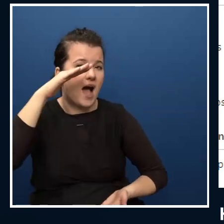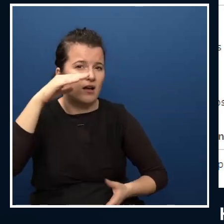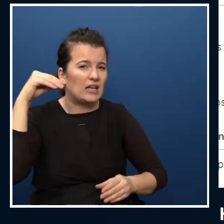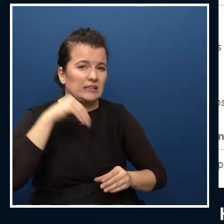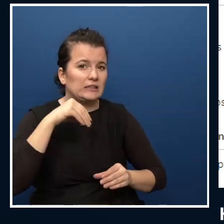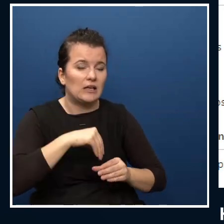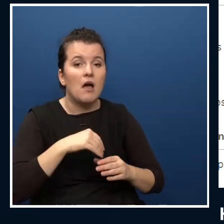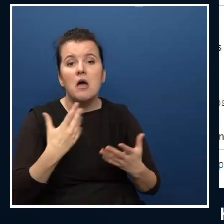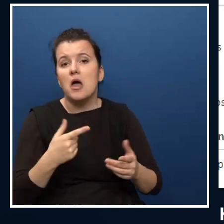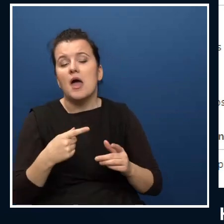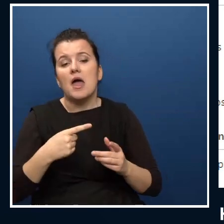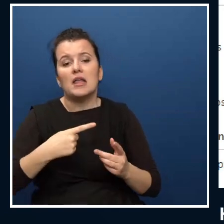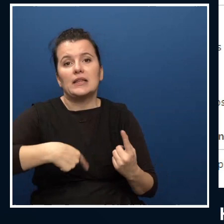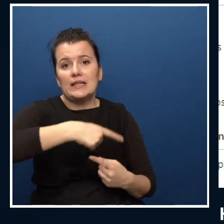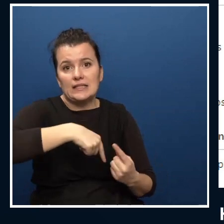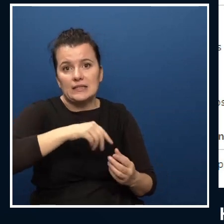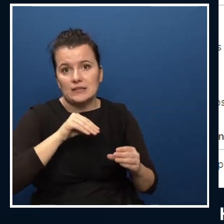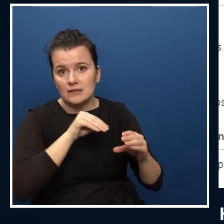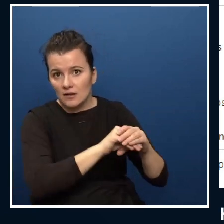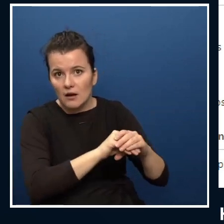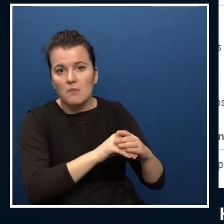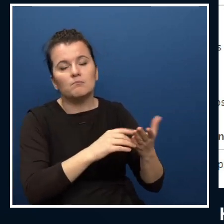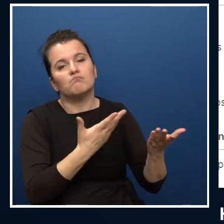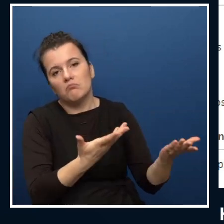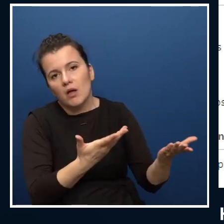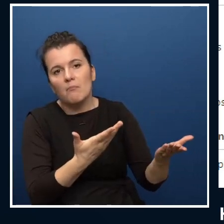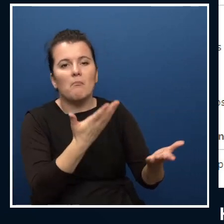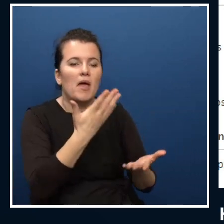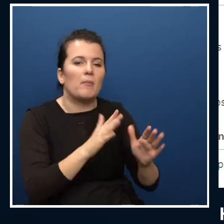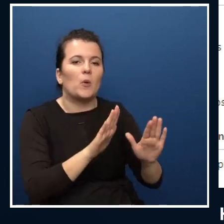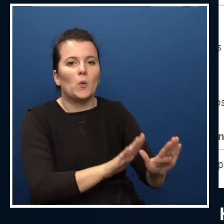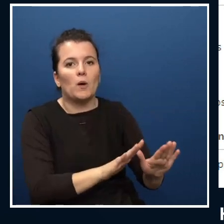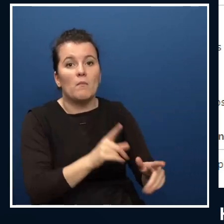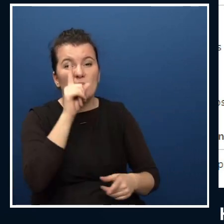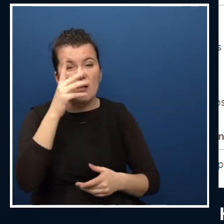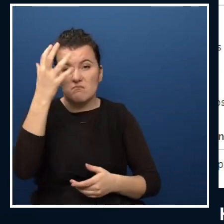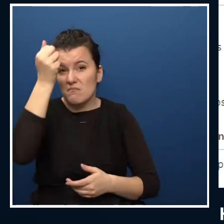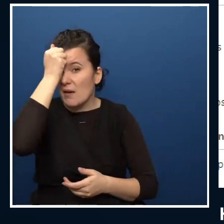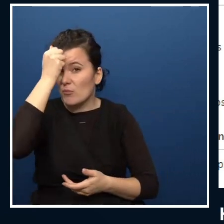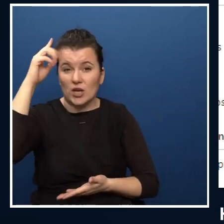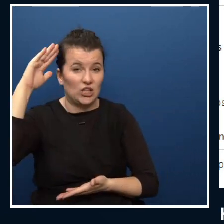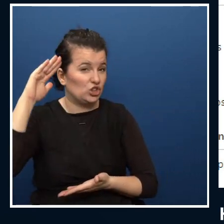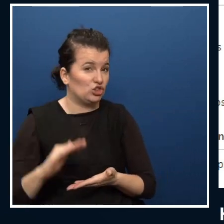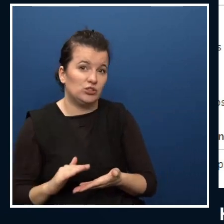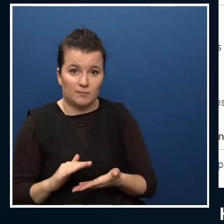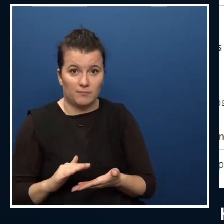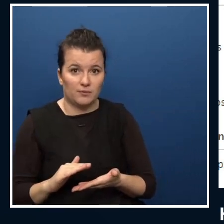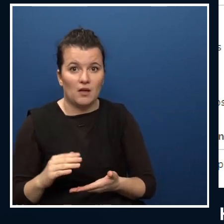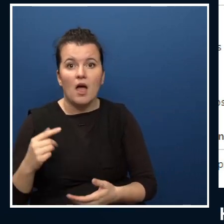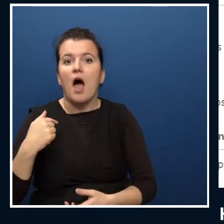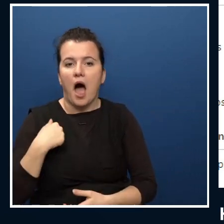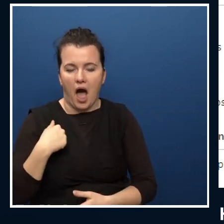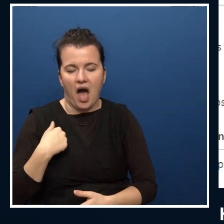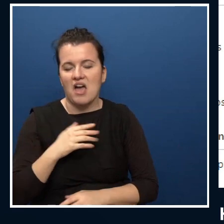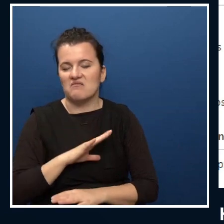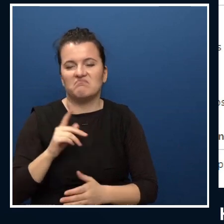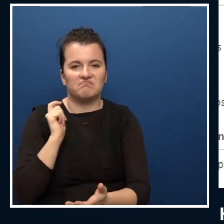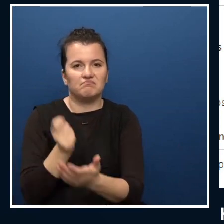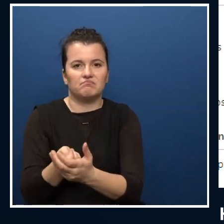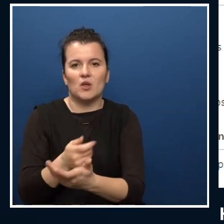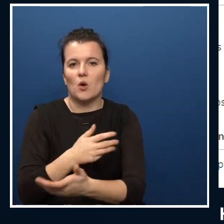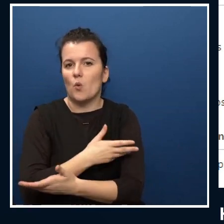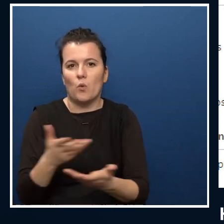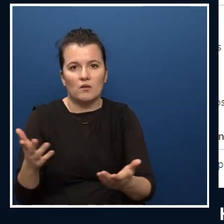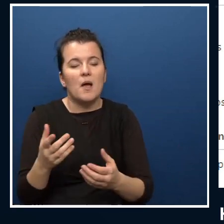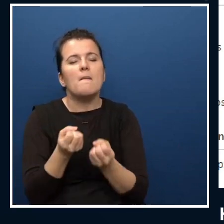but memory on Azure is cheap. So I architected my sites to cache huge amounts of information, which is